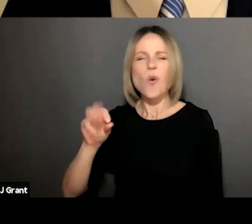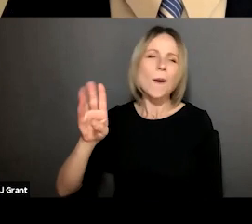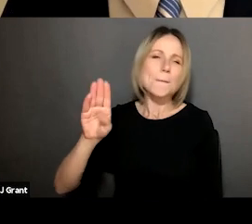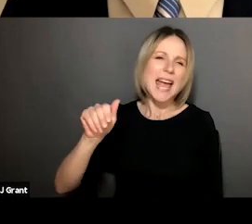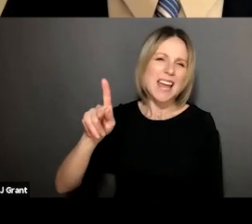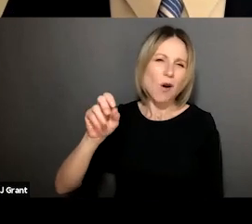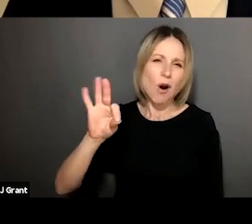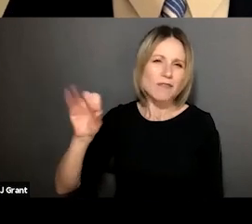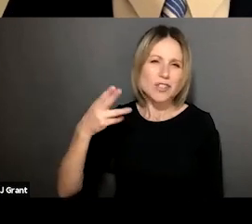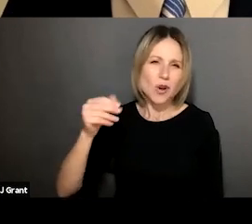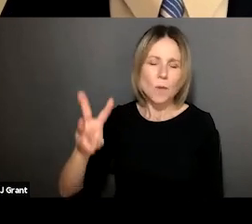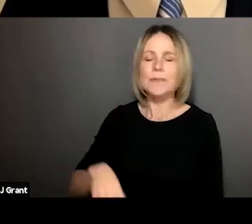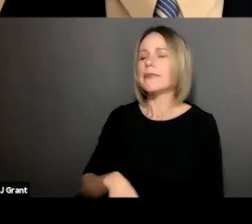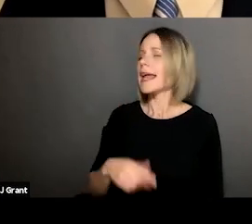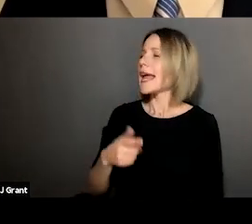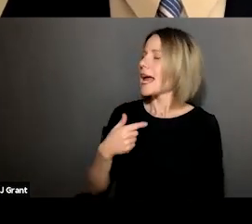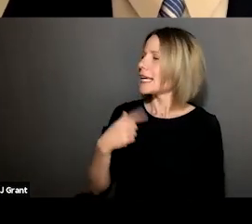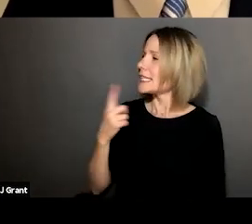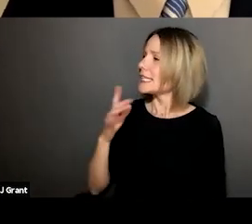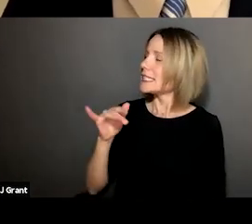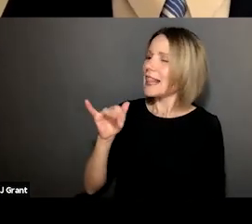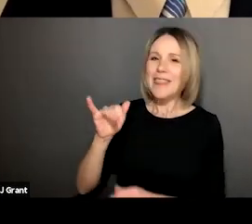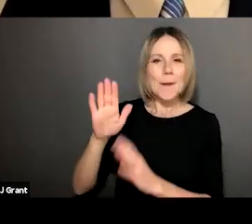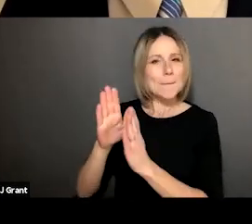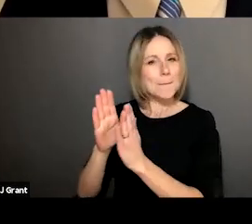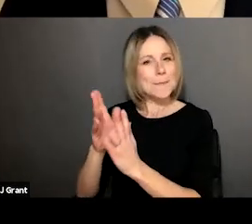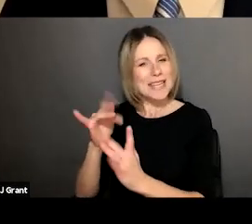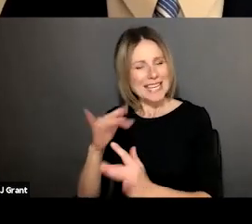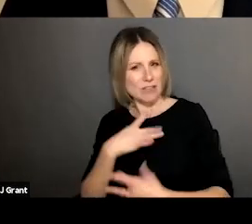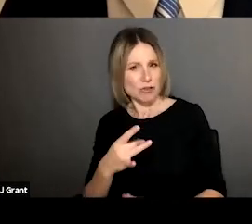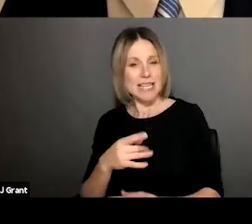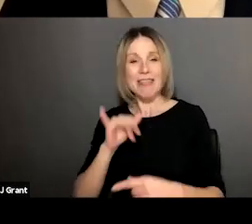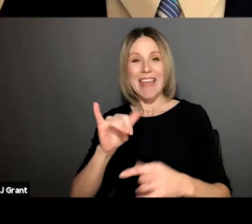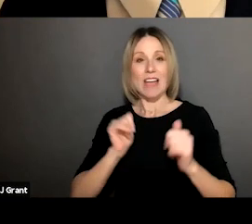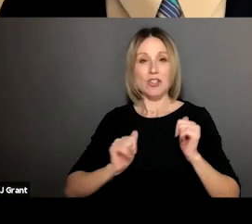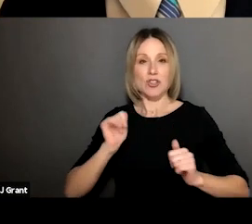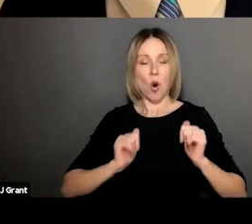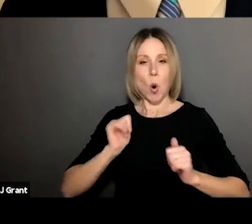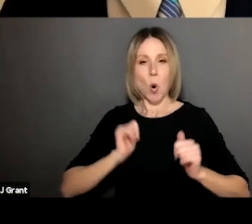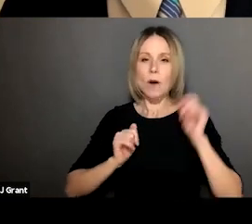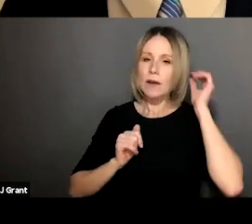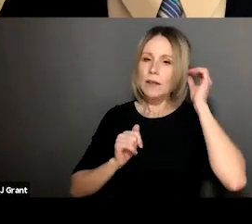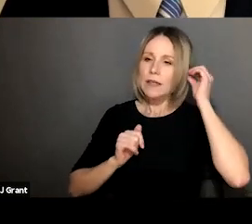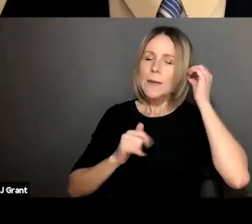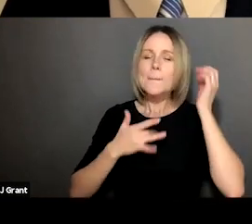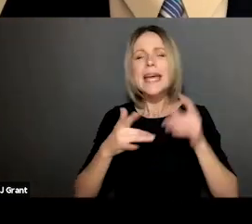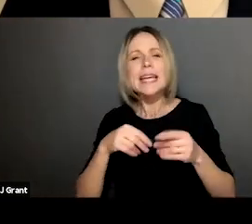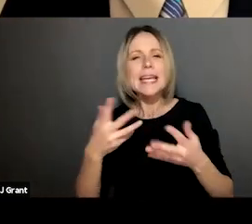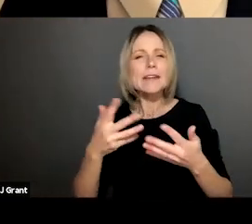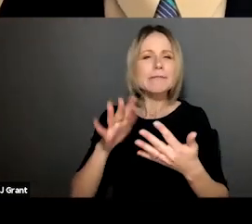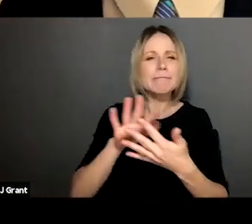technical challenges that come in the middle of that show, because they get kind of a very sketchy skeleton version of the recipe.